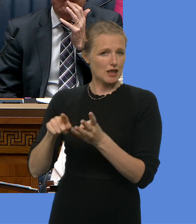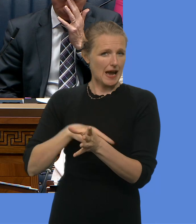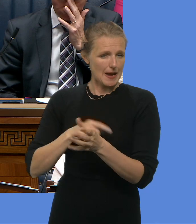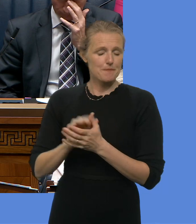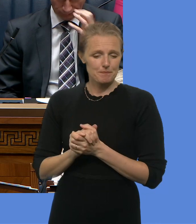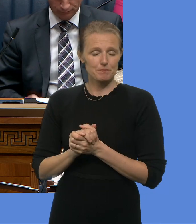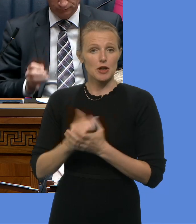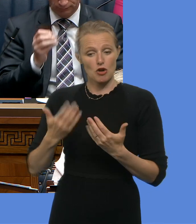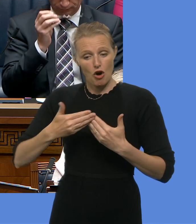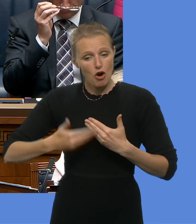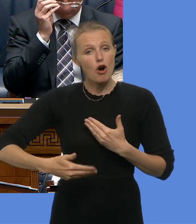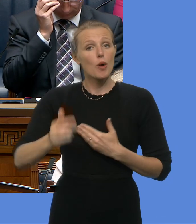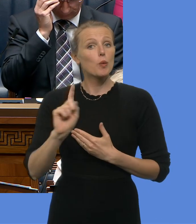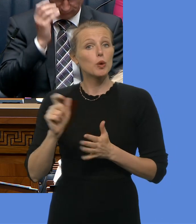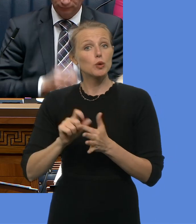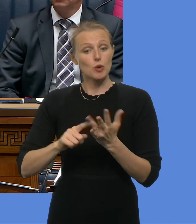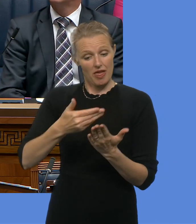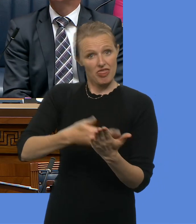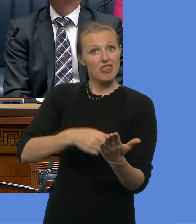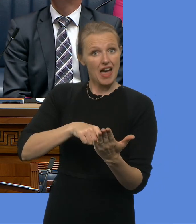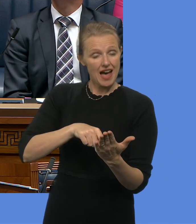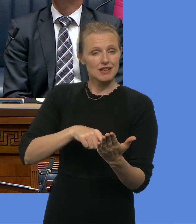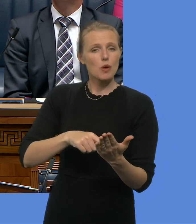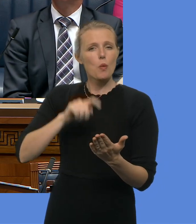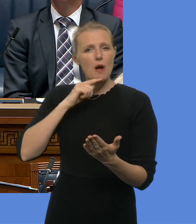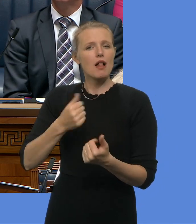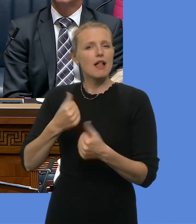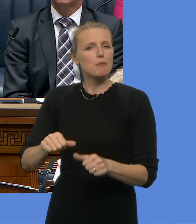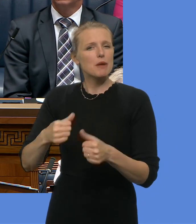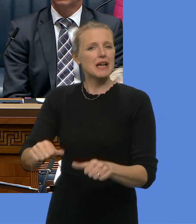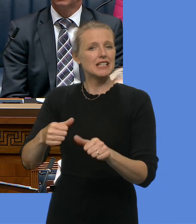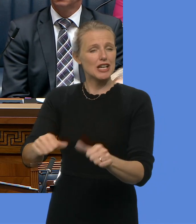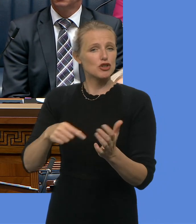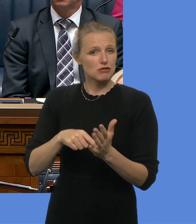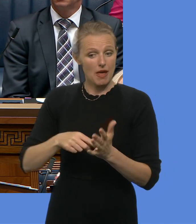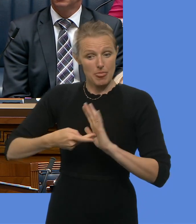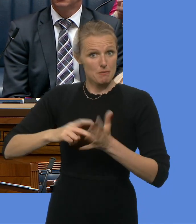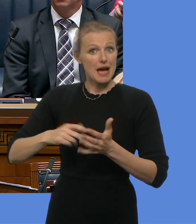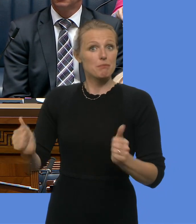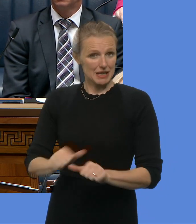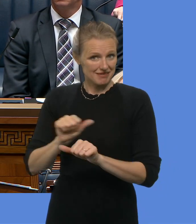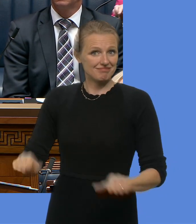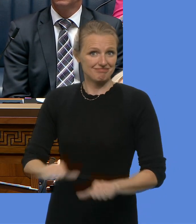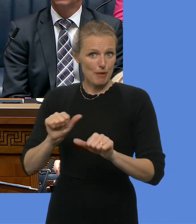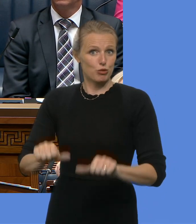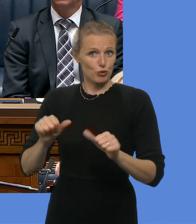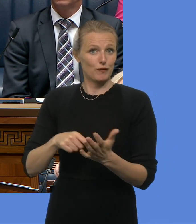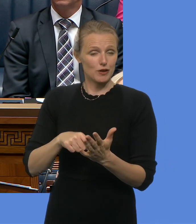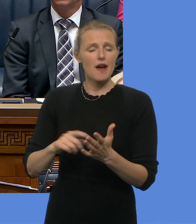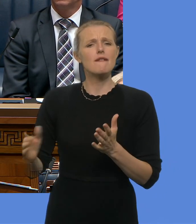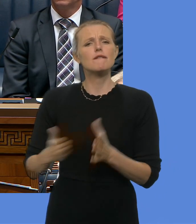steps, including a FICT implementation plan, were approved by the Executive on the 25th of March 2021. On the 1st of